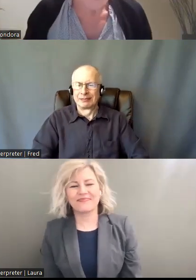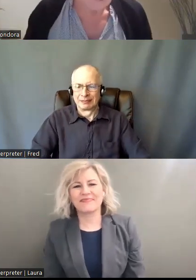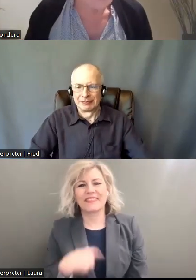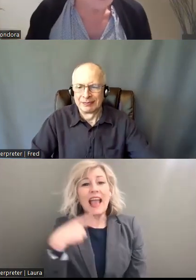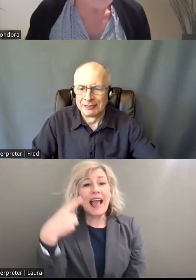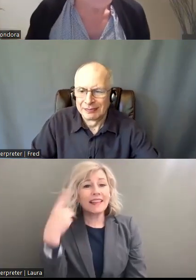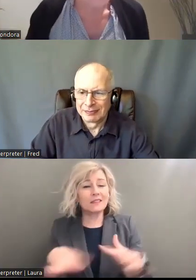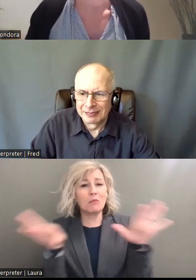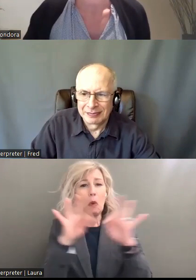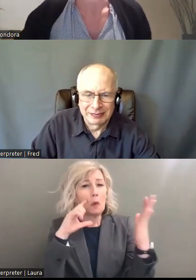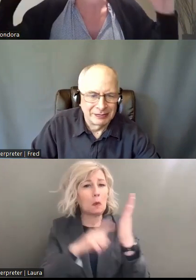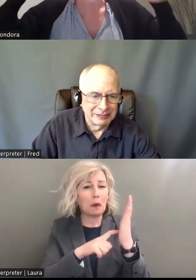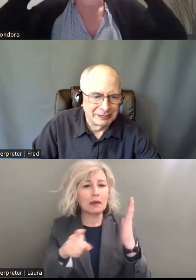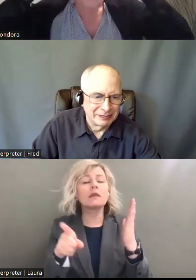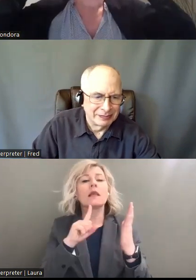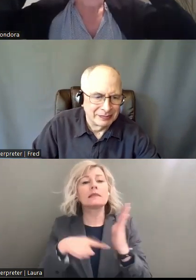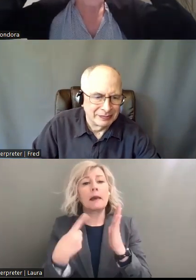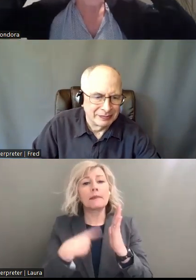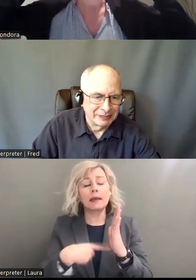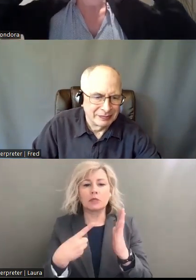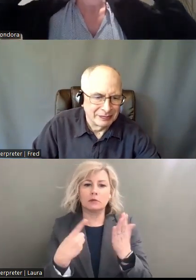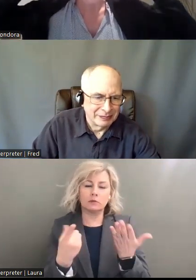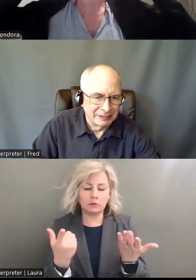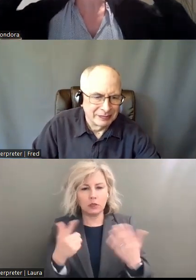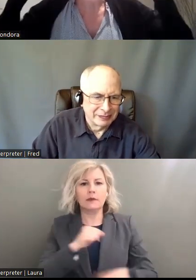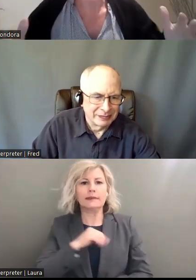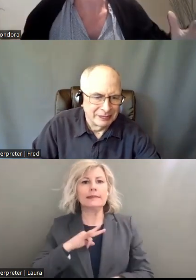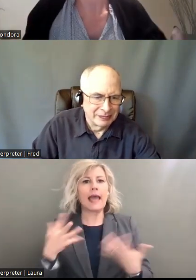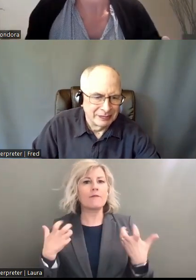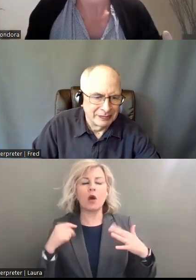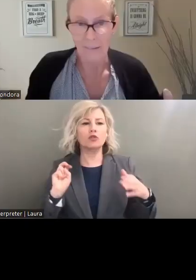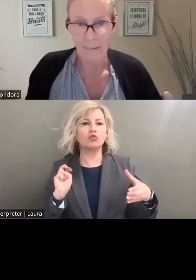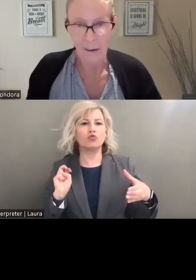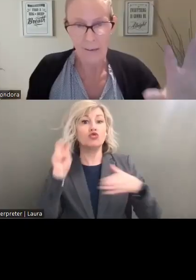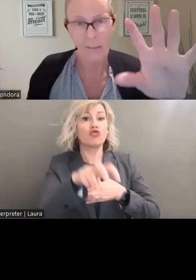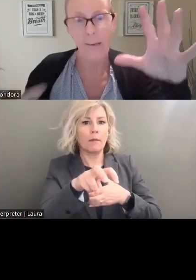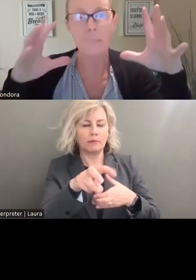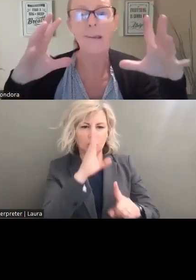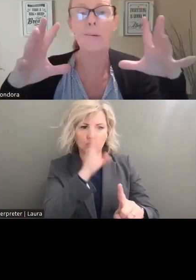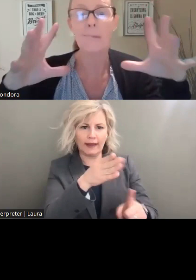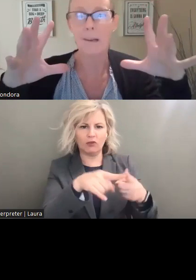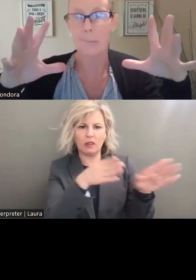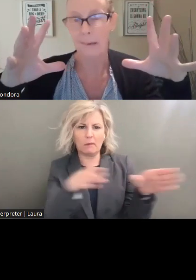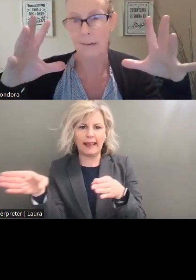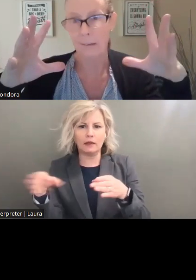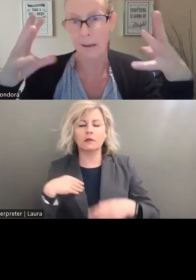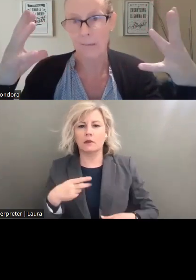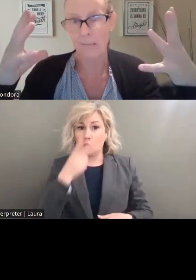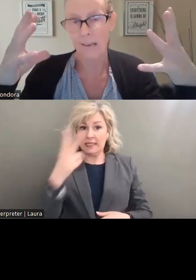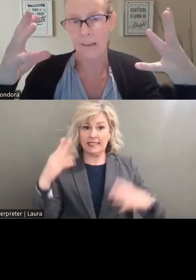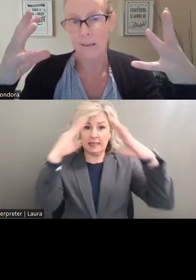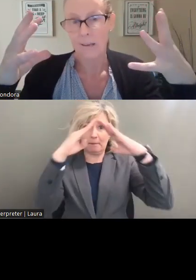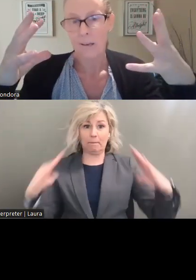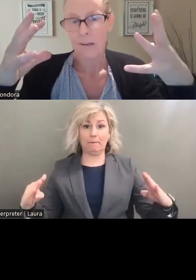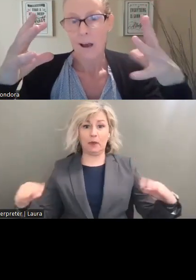in treatment systems, staff want to sort of jump right to the plan, right? You're looking at a pyramid up here that I